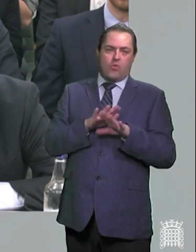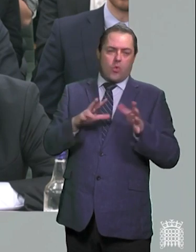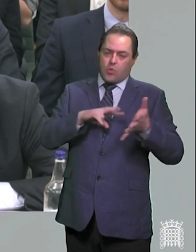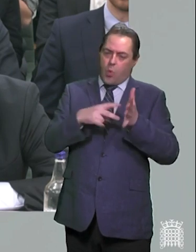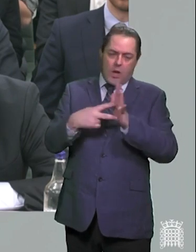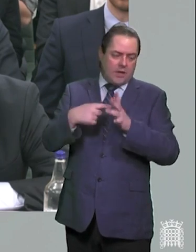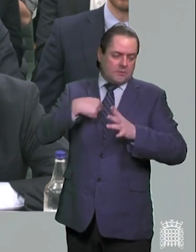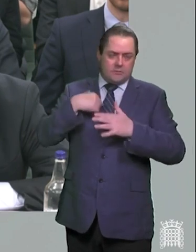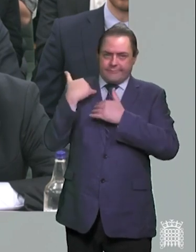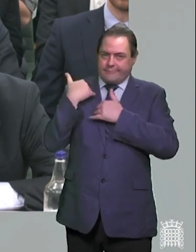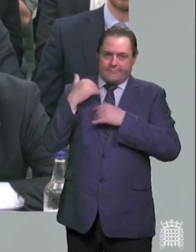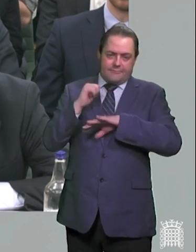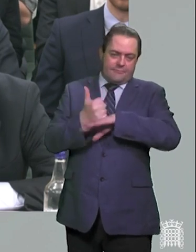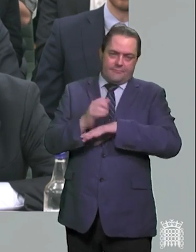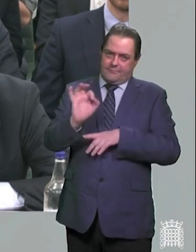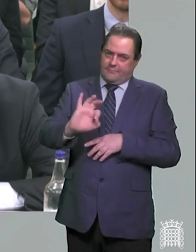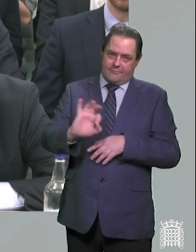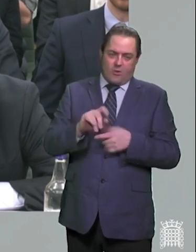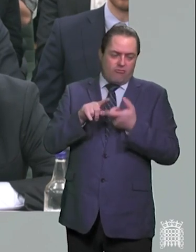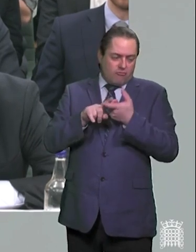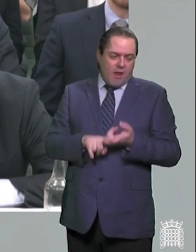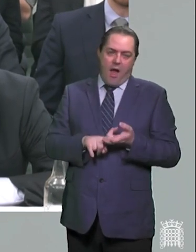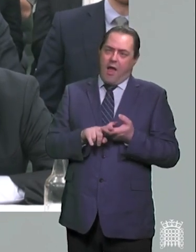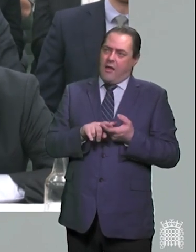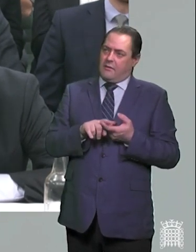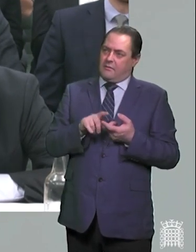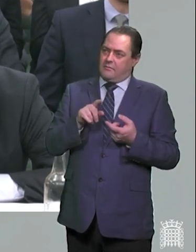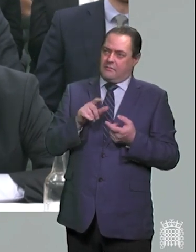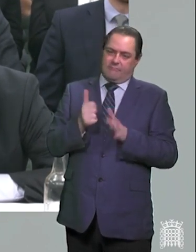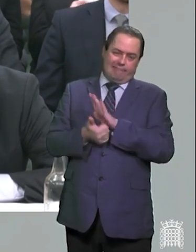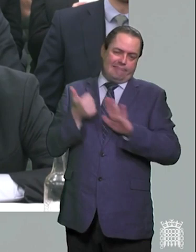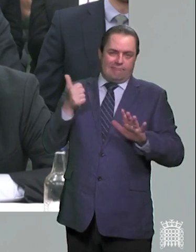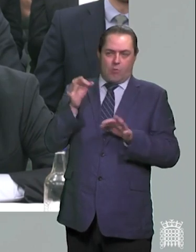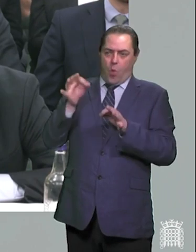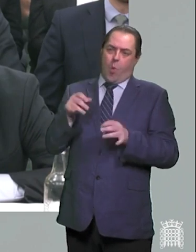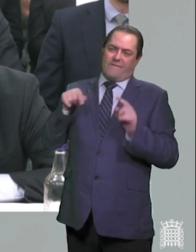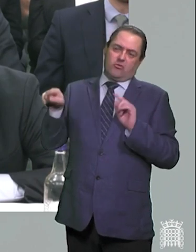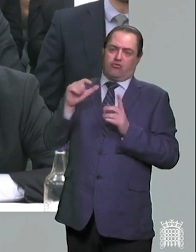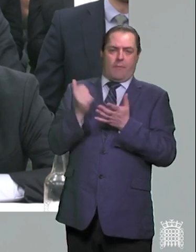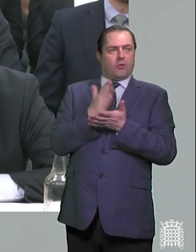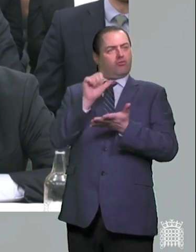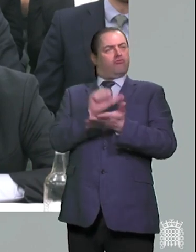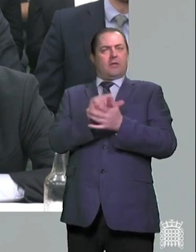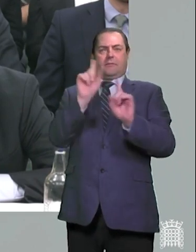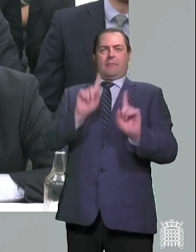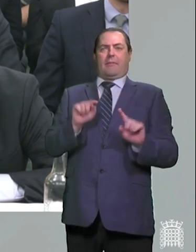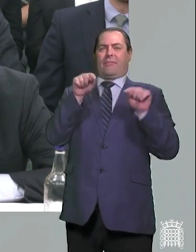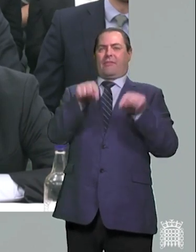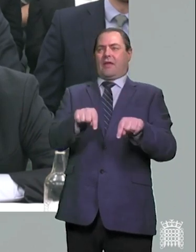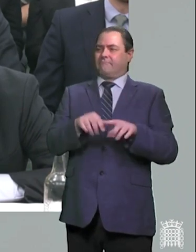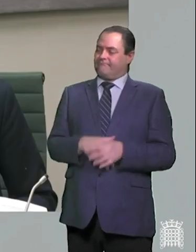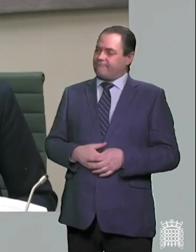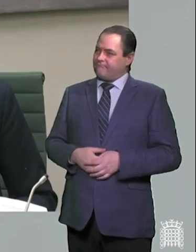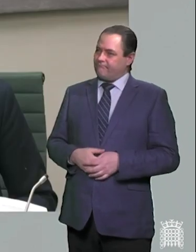organised by me personally. I relied upon my excellent officials to make sure that we had the right people in the room. Thank you,